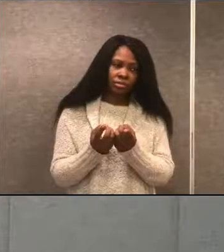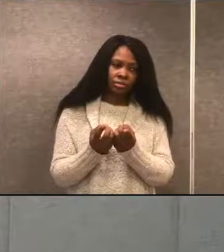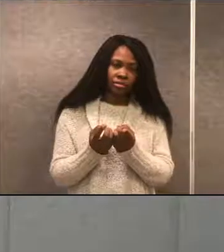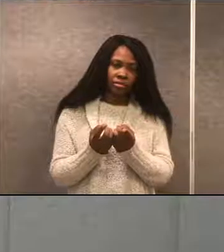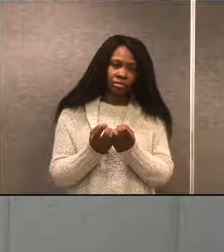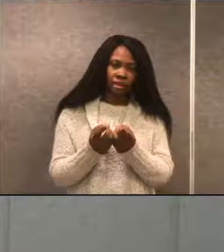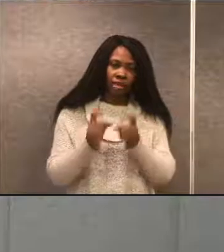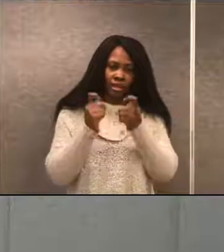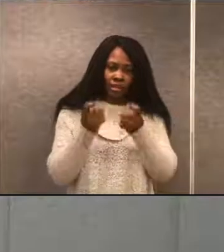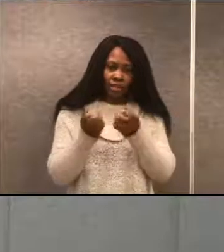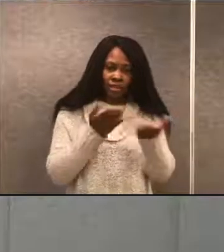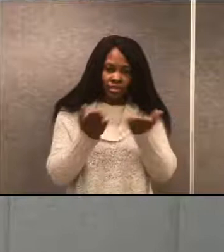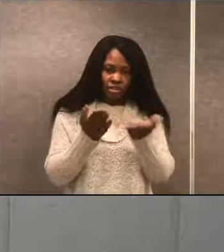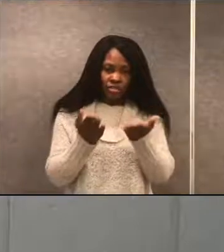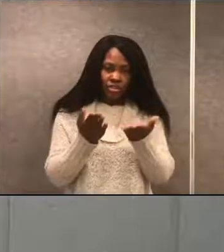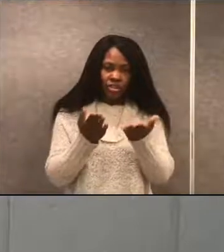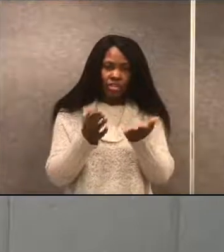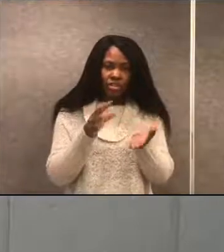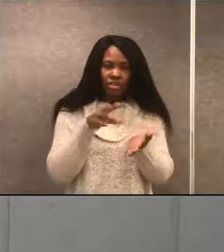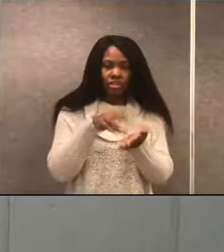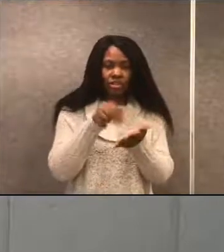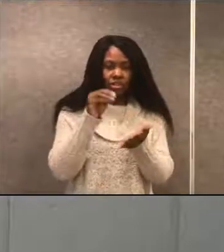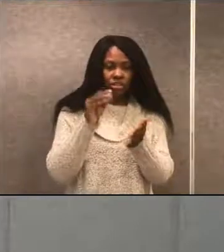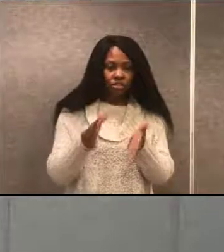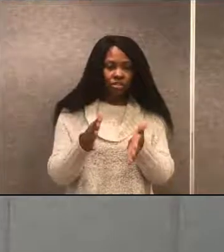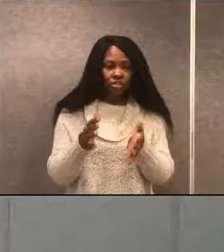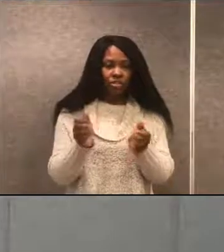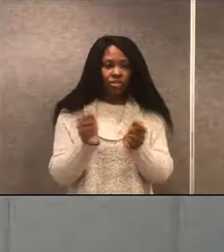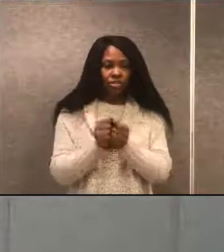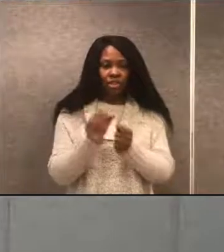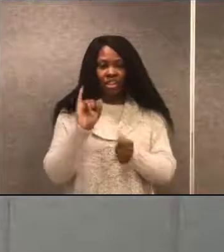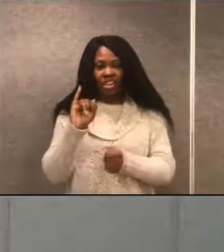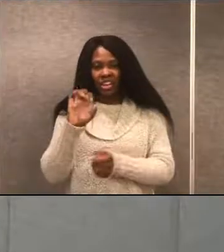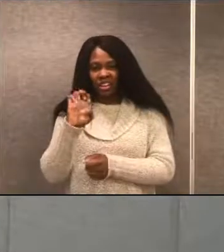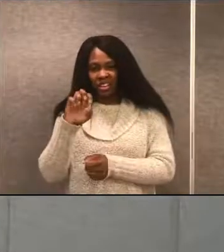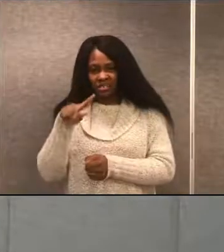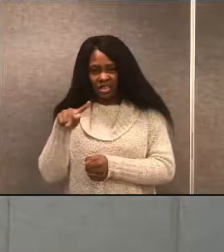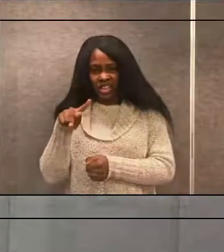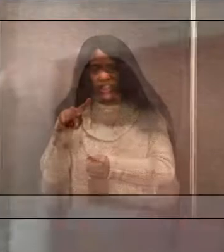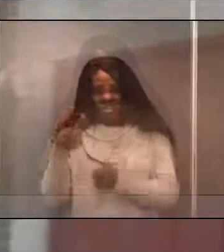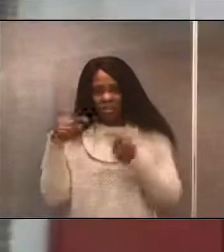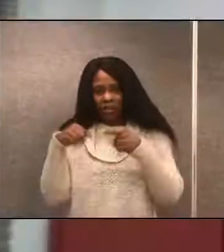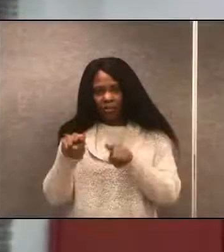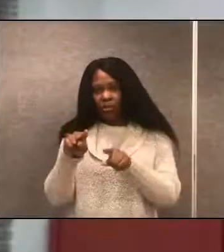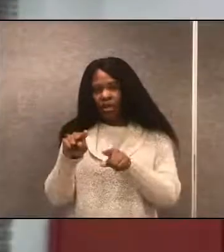services to children with IEPs while they are learning remotely?